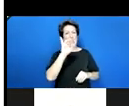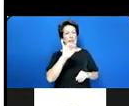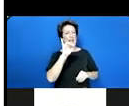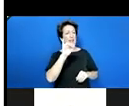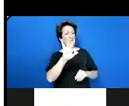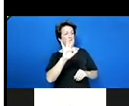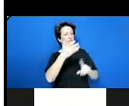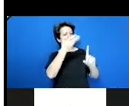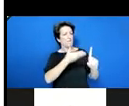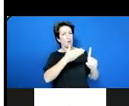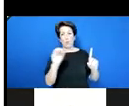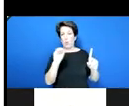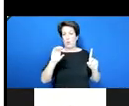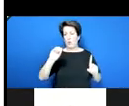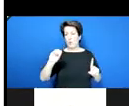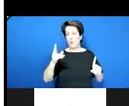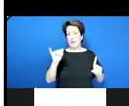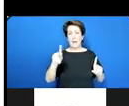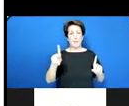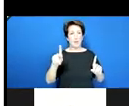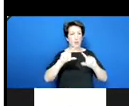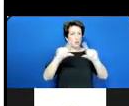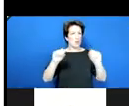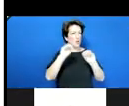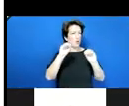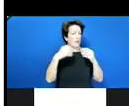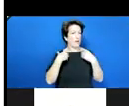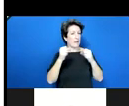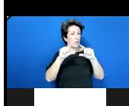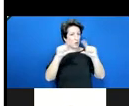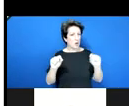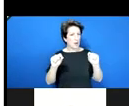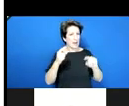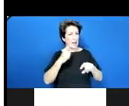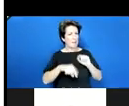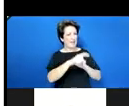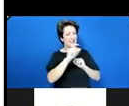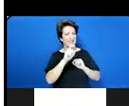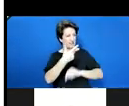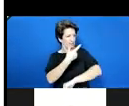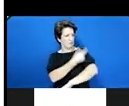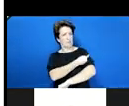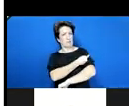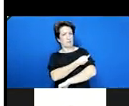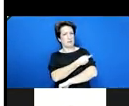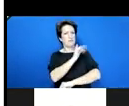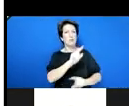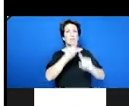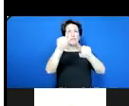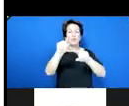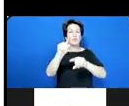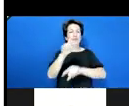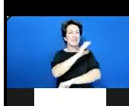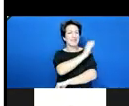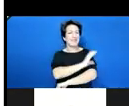Ontario Health Card, and initially, in order to get vaccinated at one of our city mass immunization